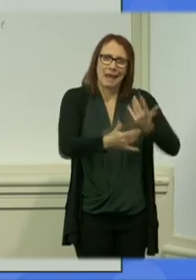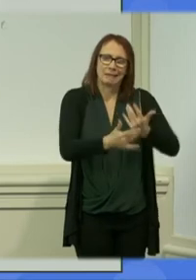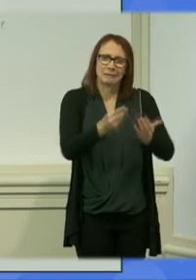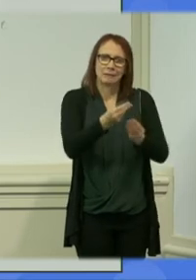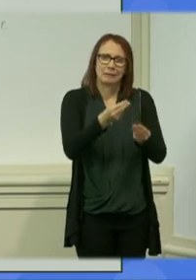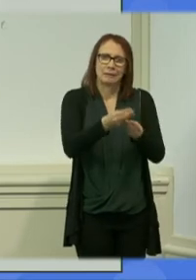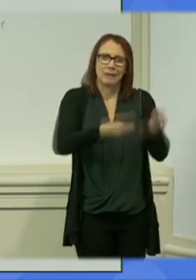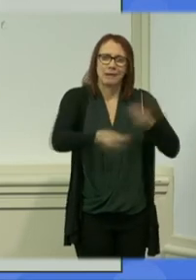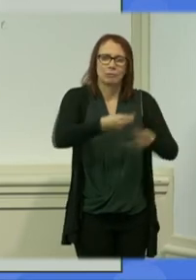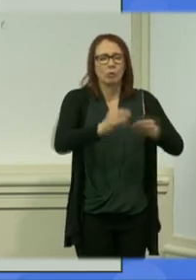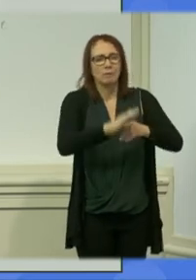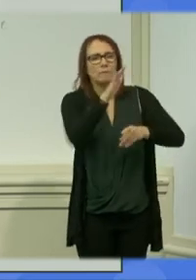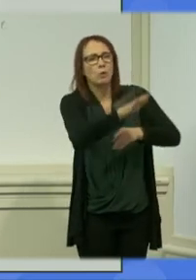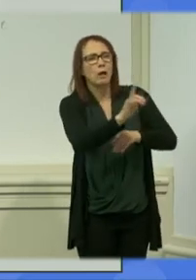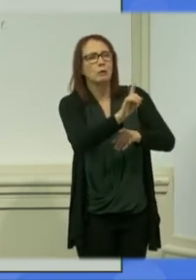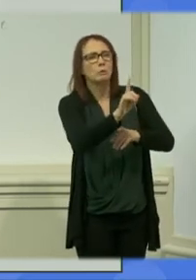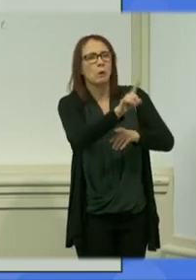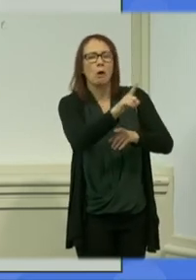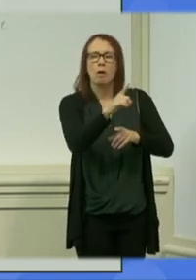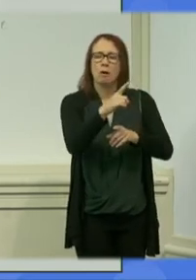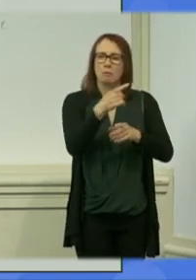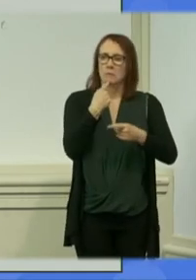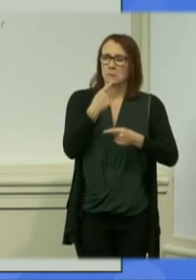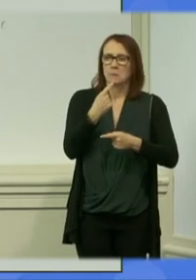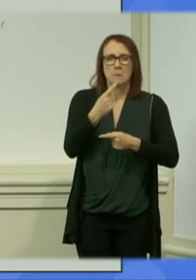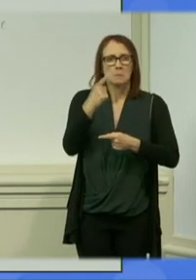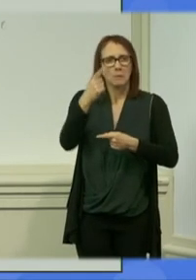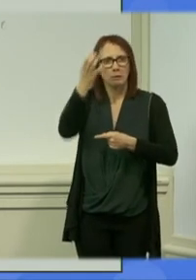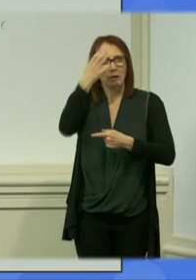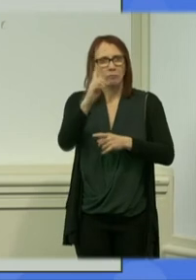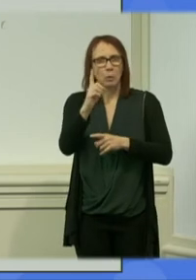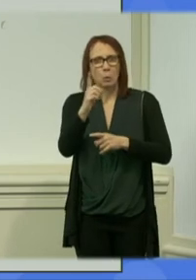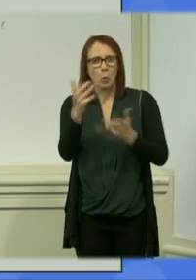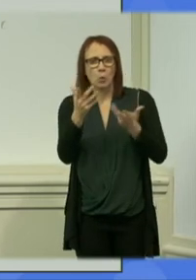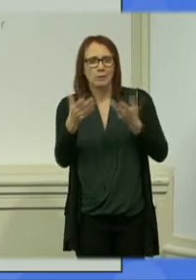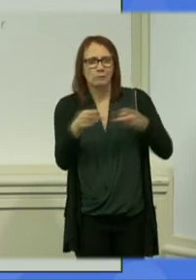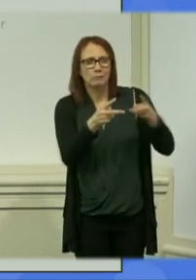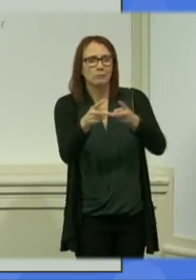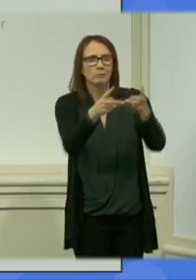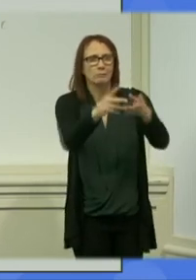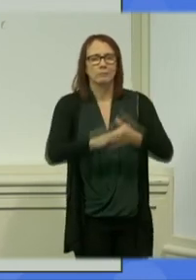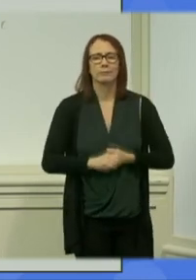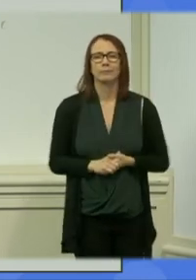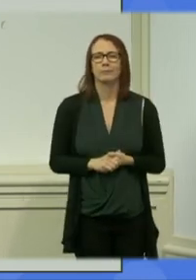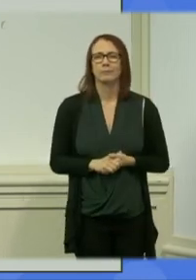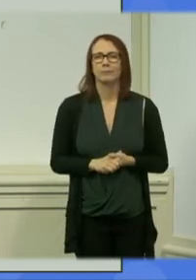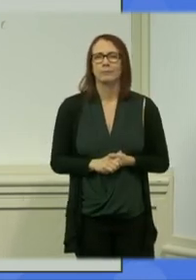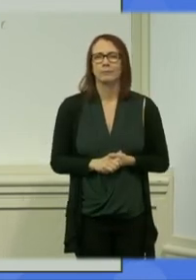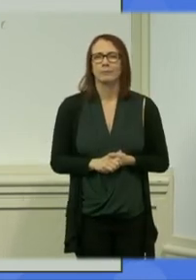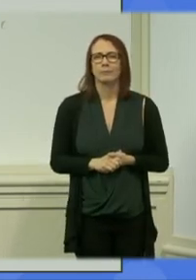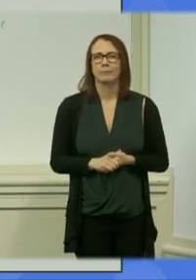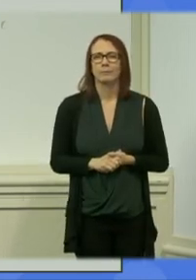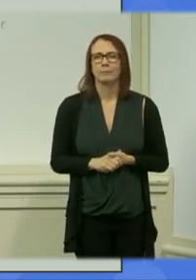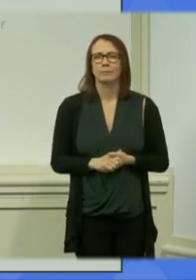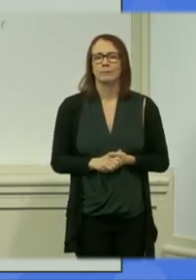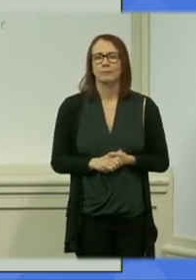on, and inform government decisions as to where we're going with this. So where are we now in terms of, and that's